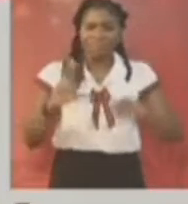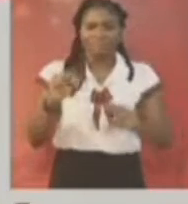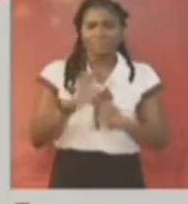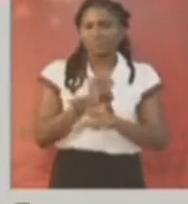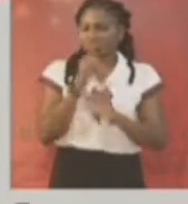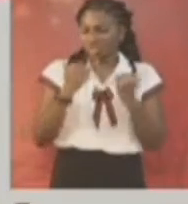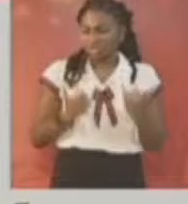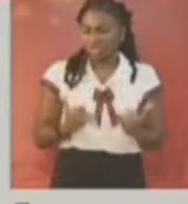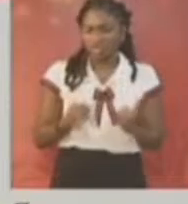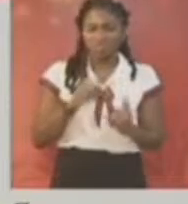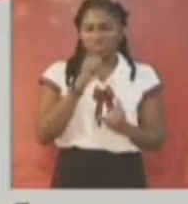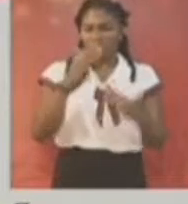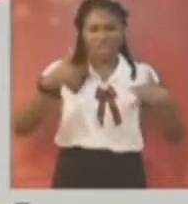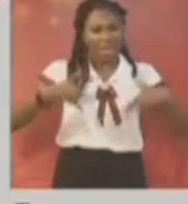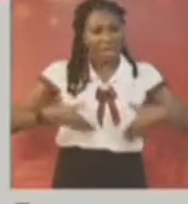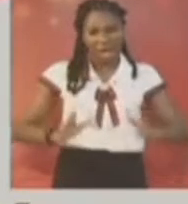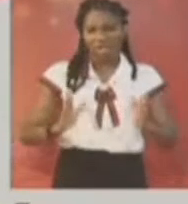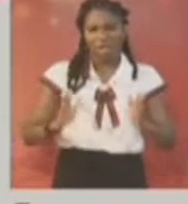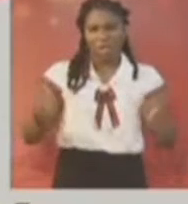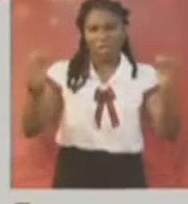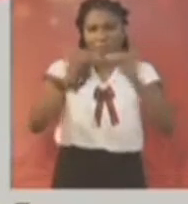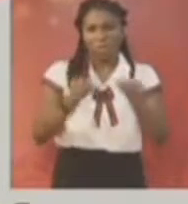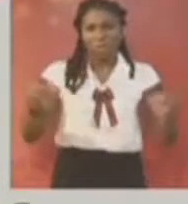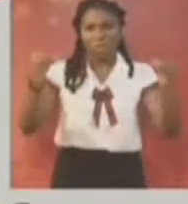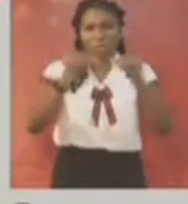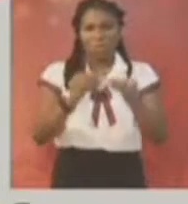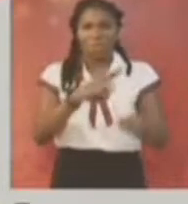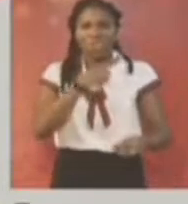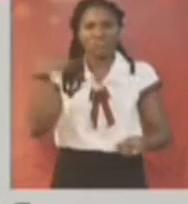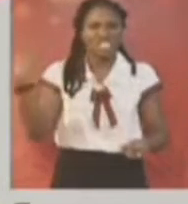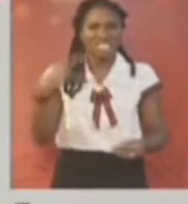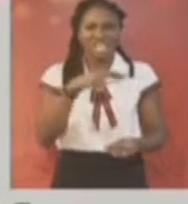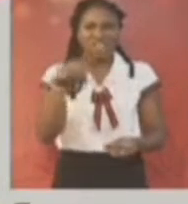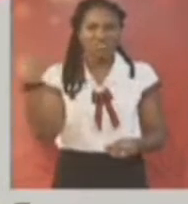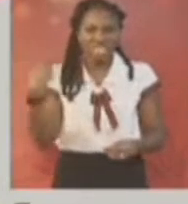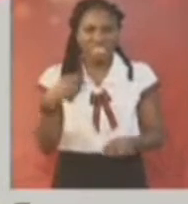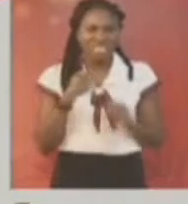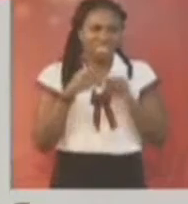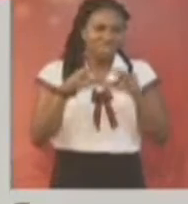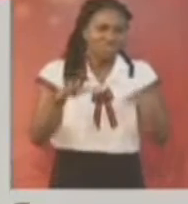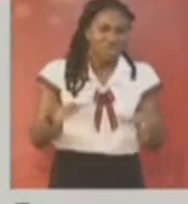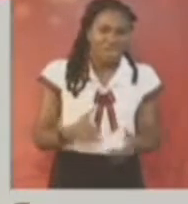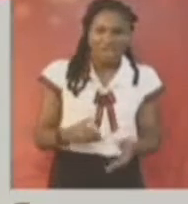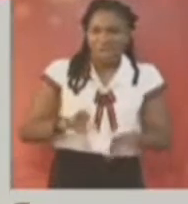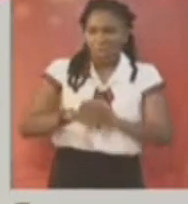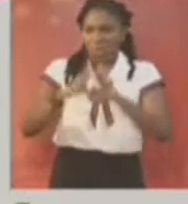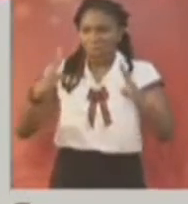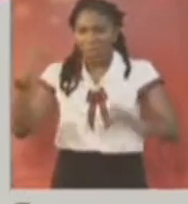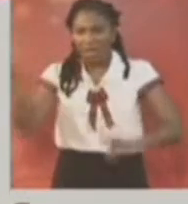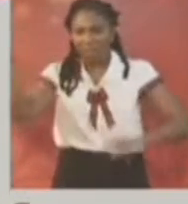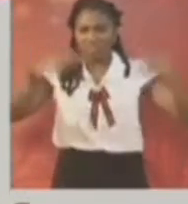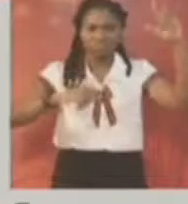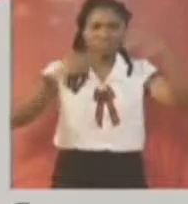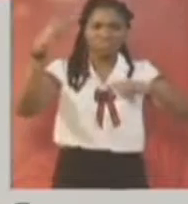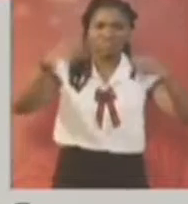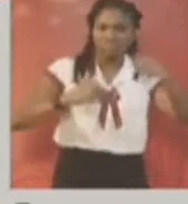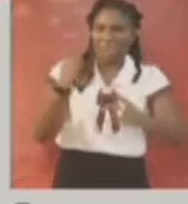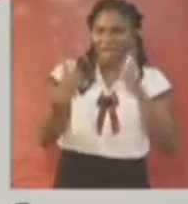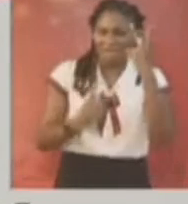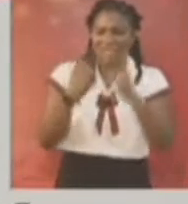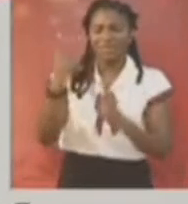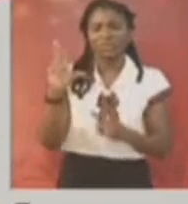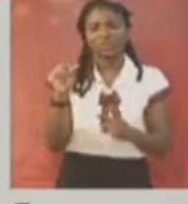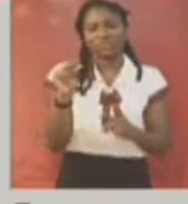which we'll be looking to increase the risk to the population by having increased influxes of